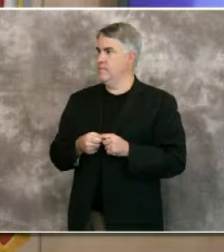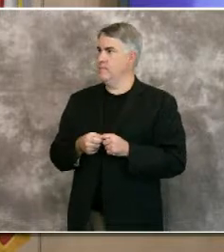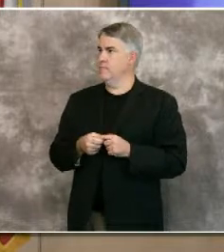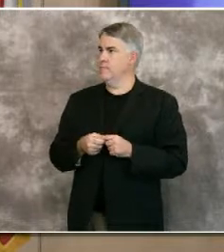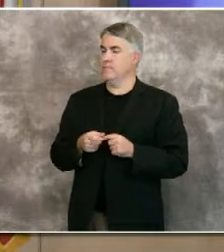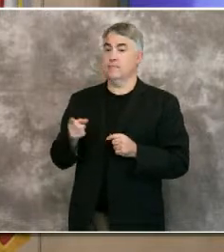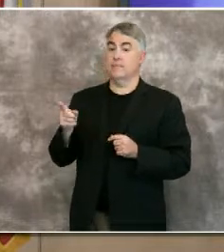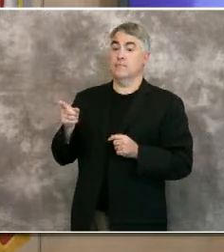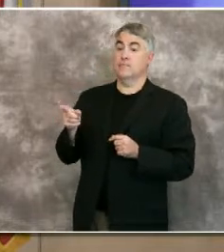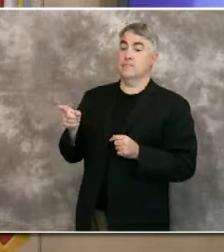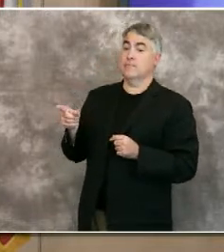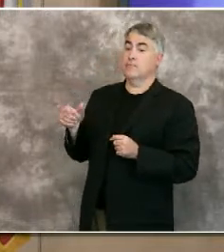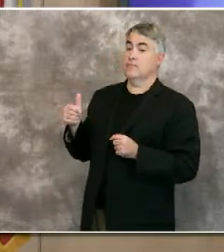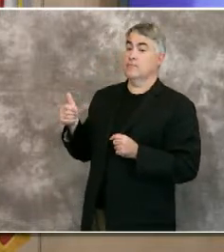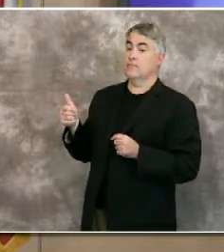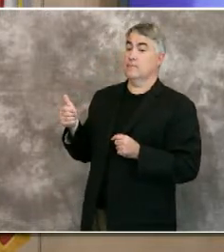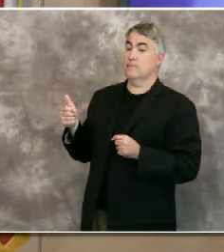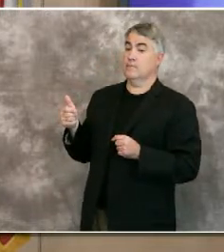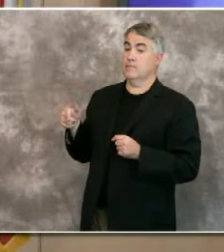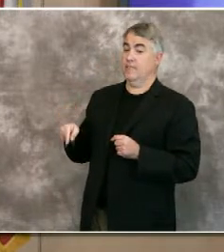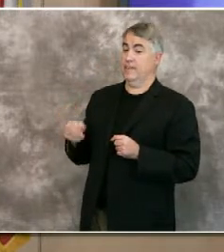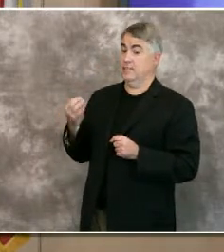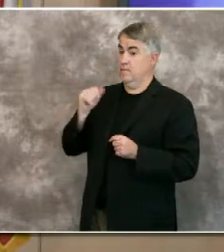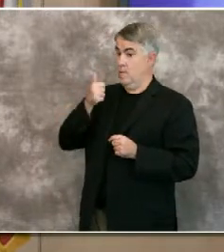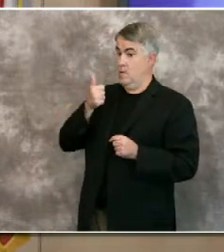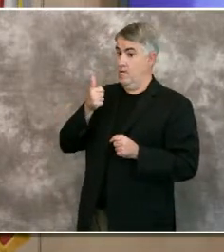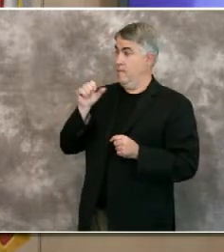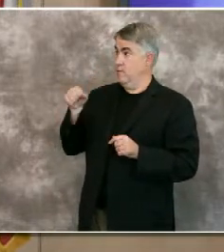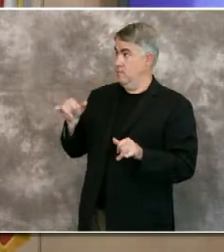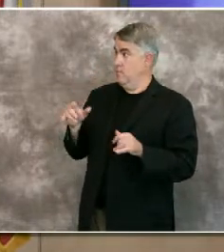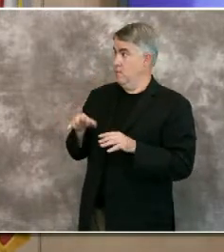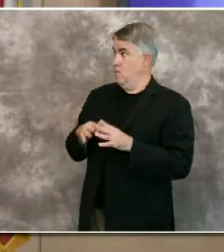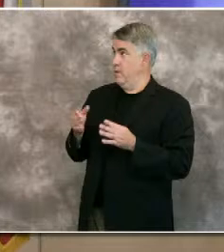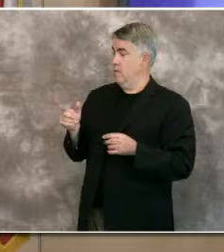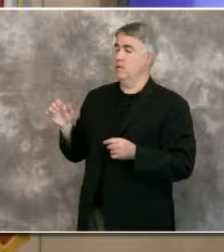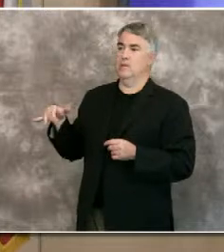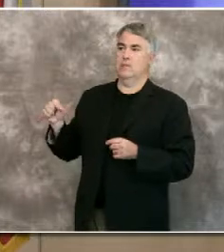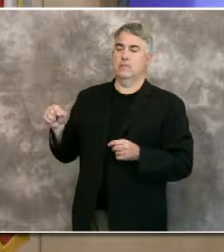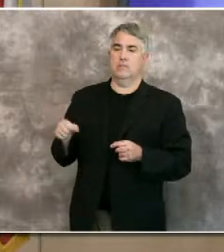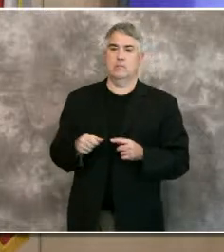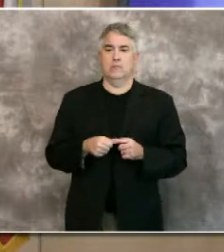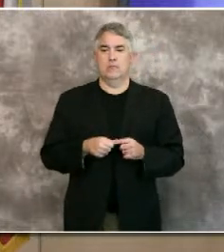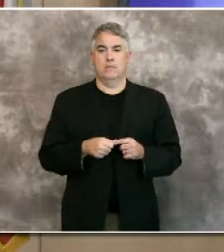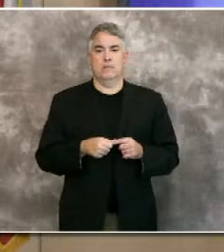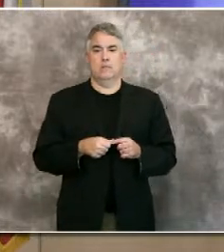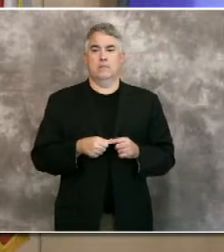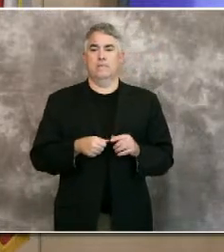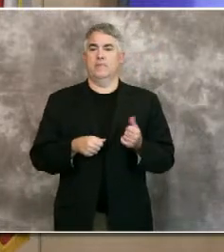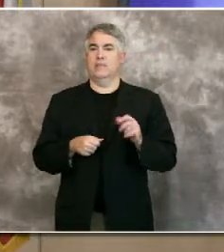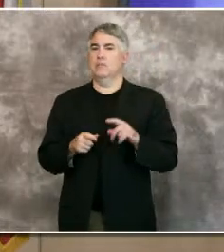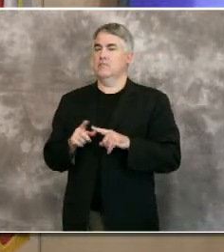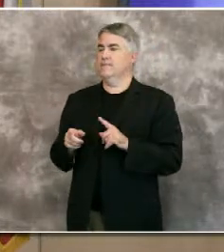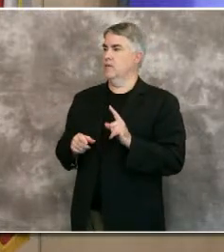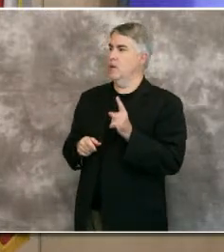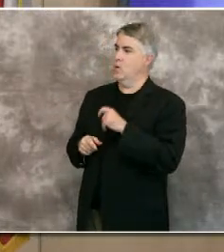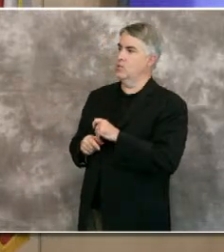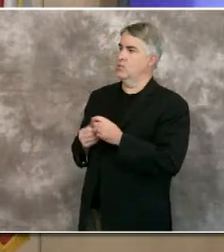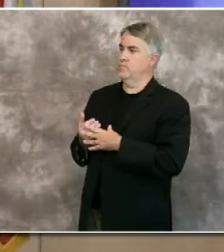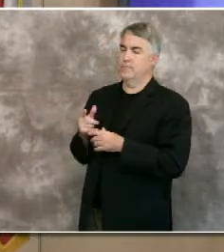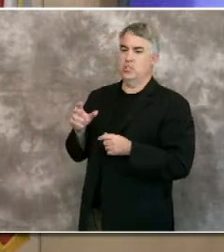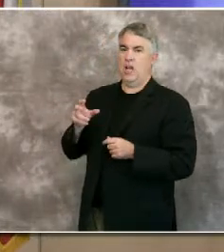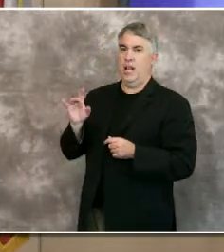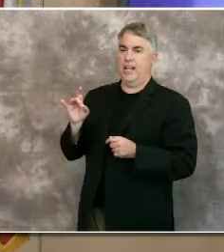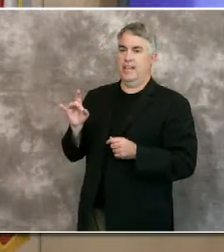this Friday's reopenings are on Yes, schedule? that's right. Okay. And this is from Carlo Chiquetta, Channel 8. Can you tell us how many days it has been between